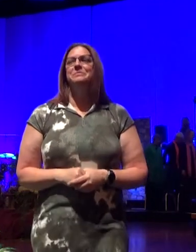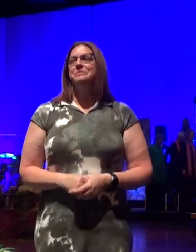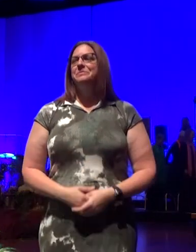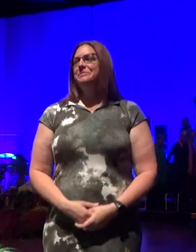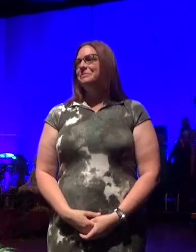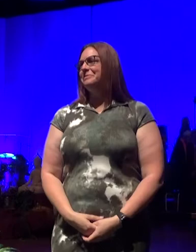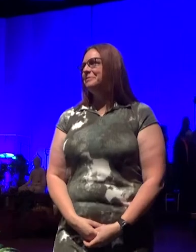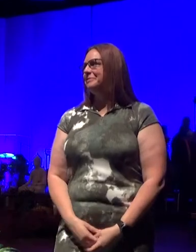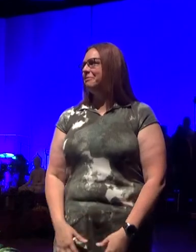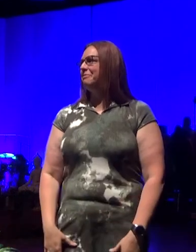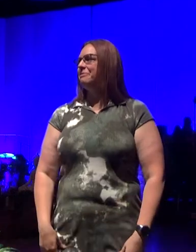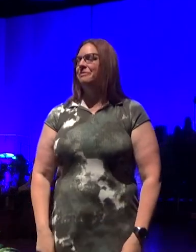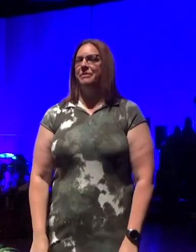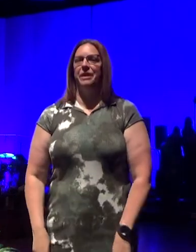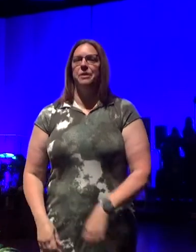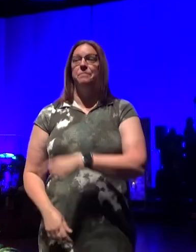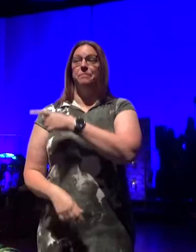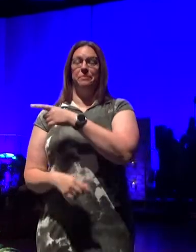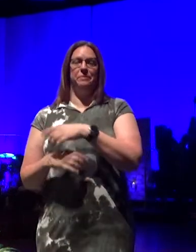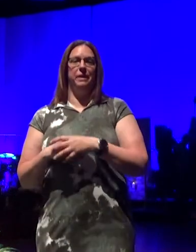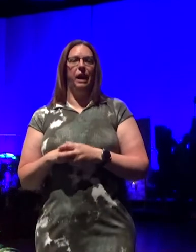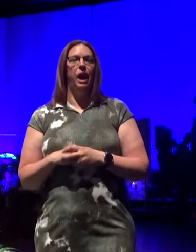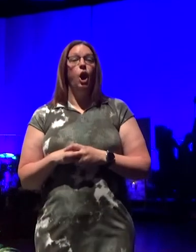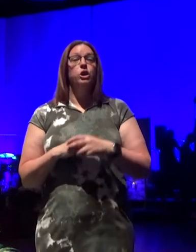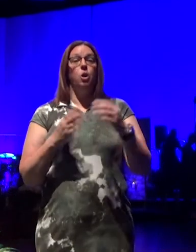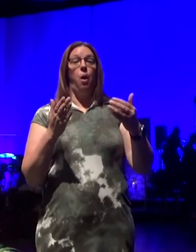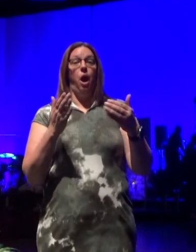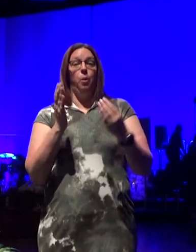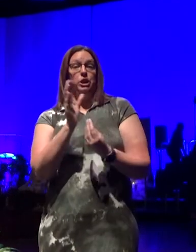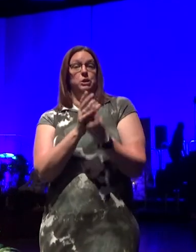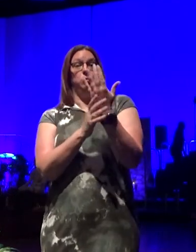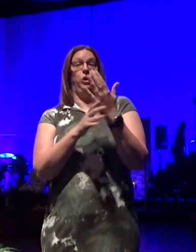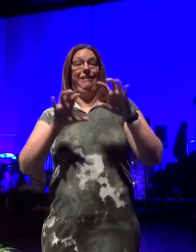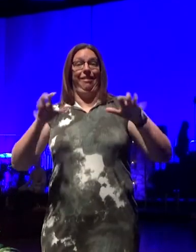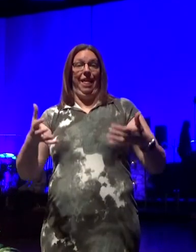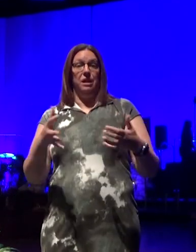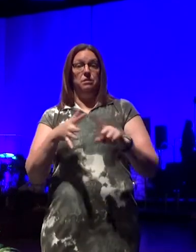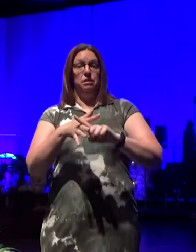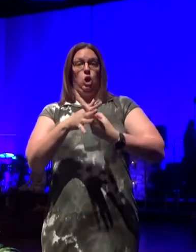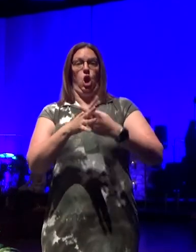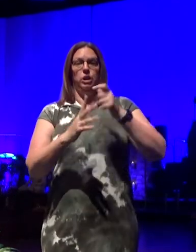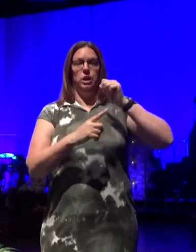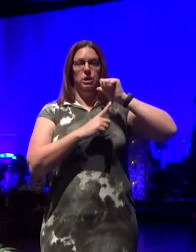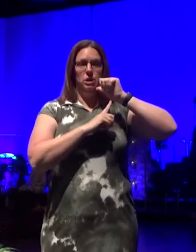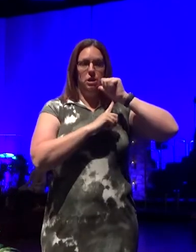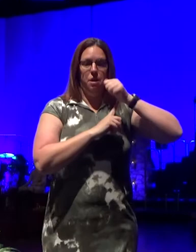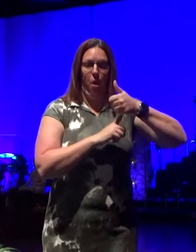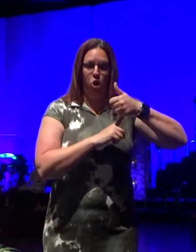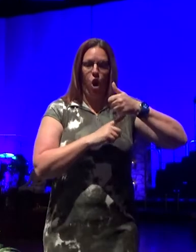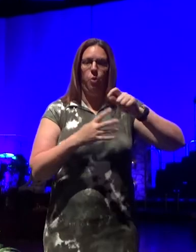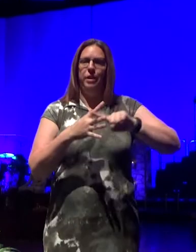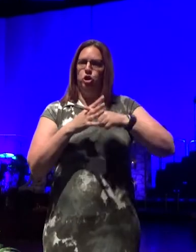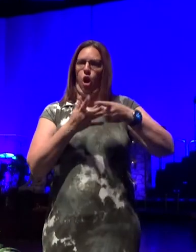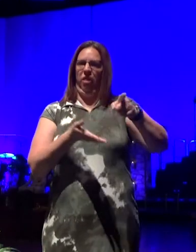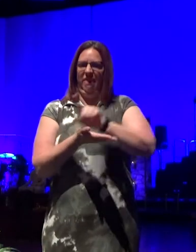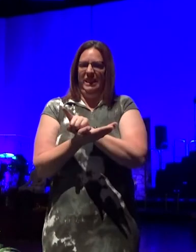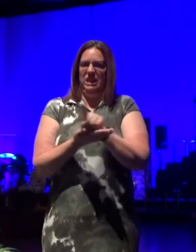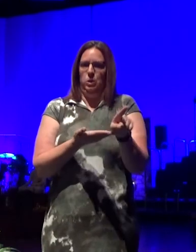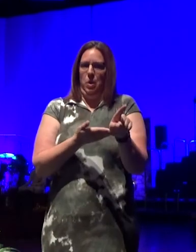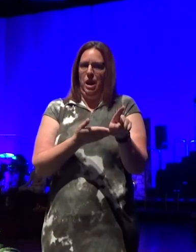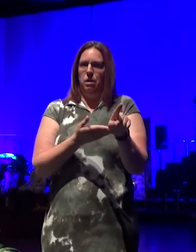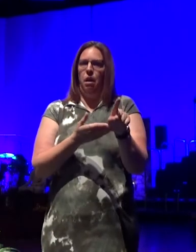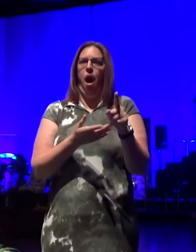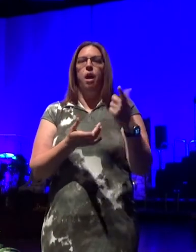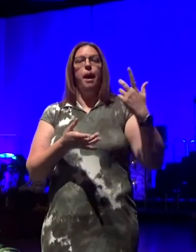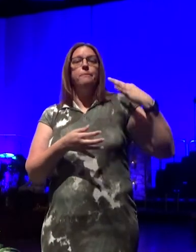So our spring classes begin tomorrow. There's classes that start this week on prosperity, on prayer,